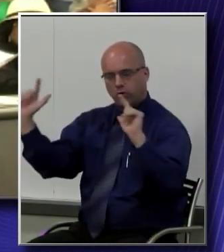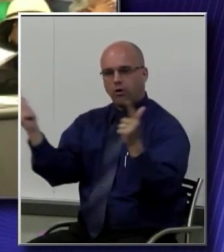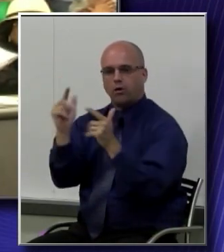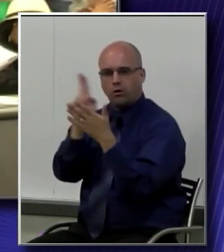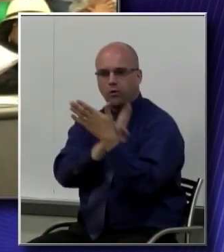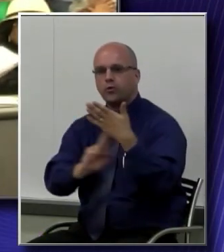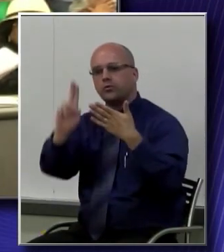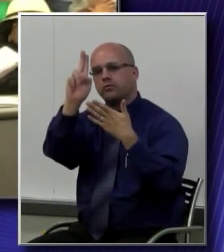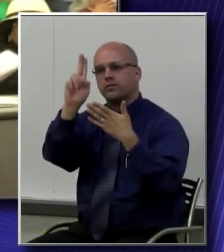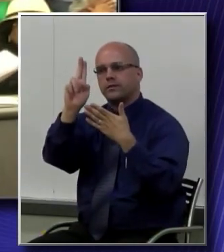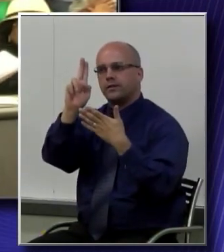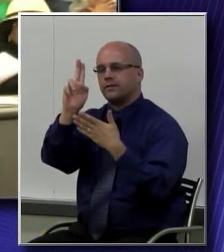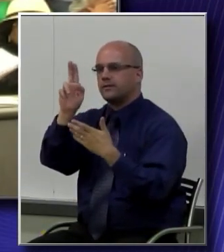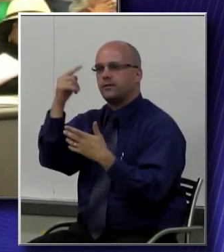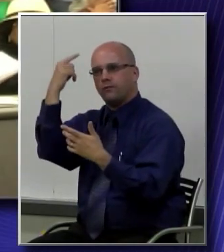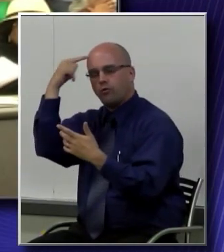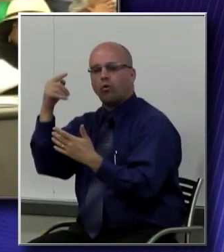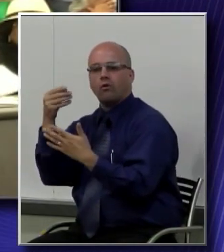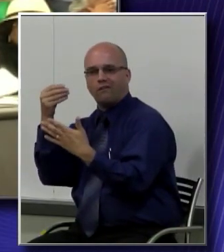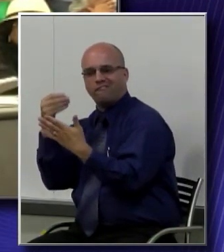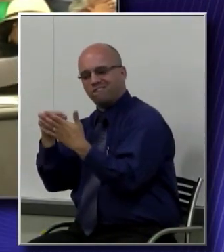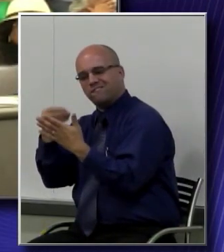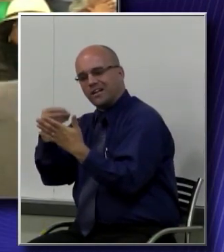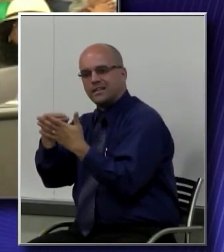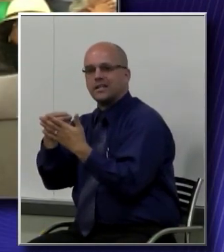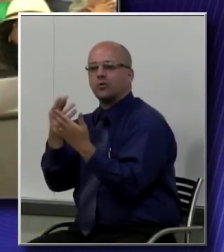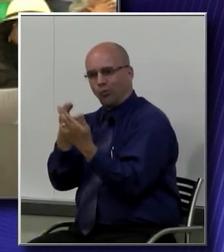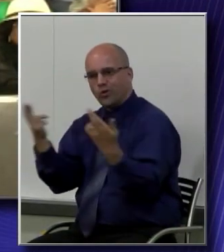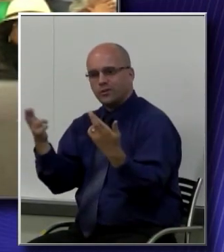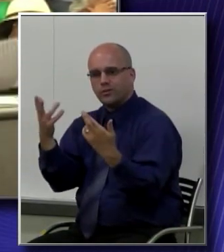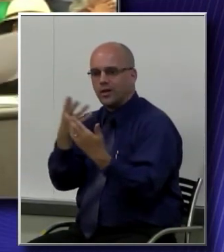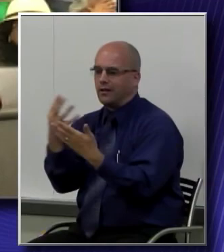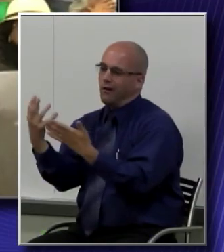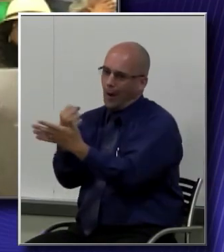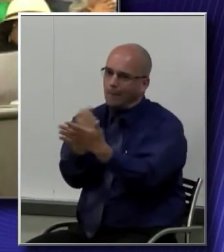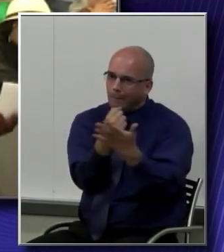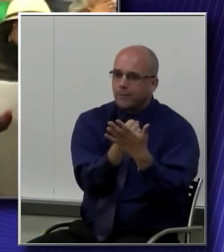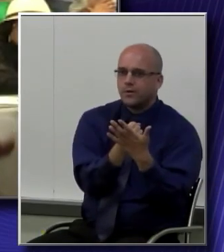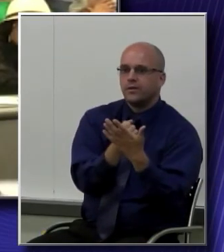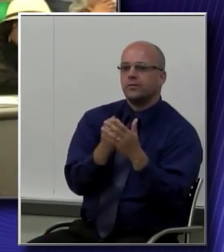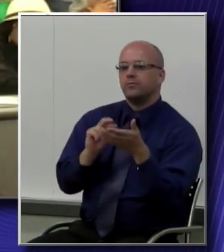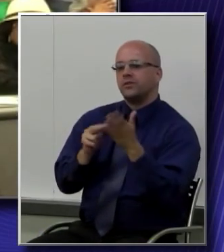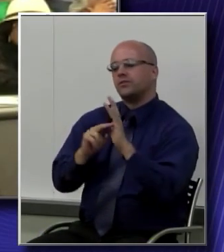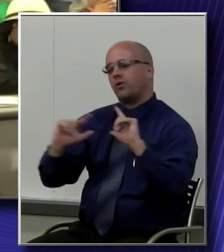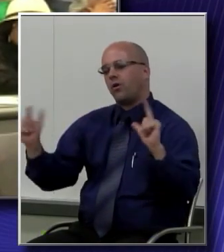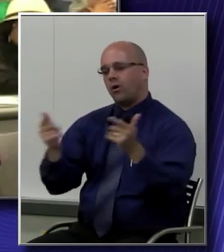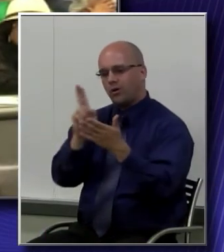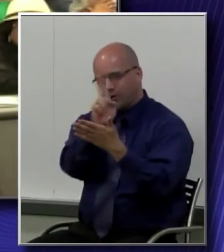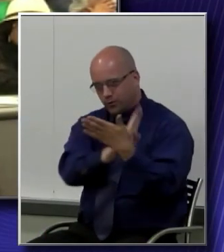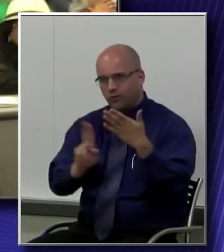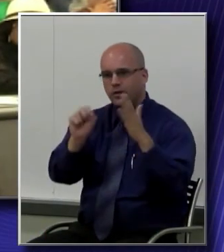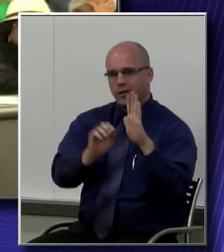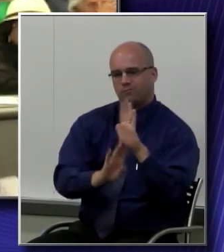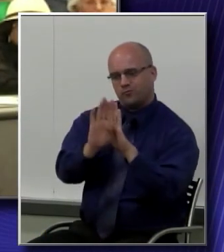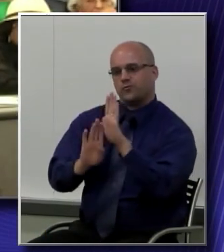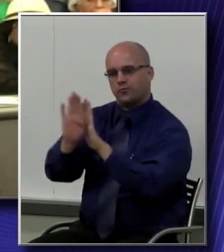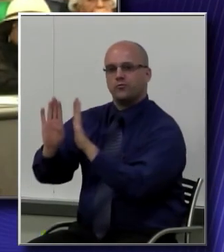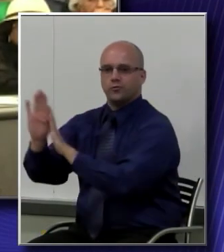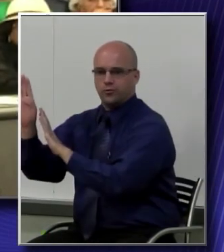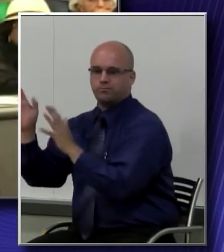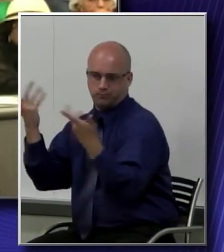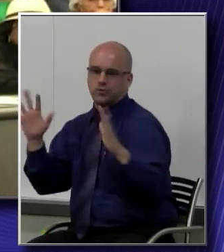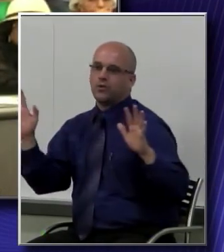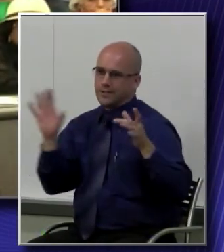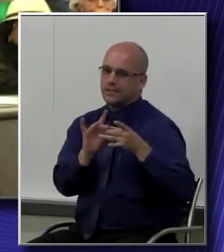regards to funding, resources, and opportunities, so all universities can equally flourish throughout the world. So that's it.